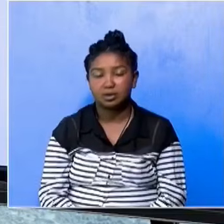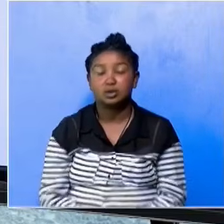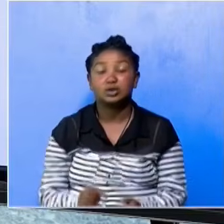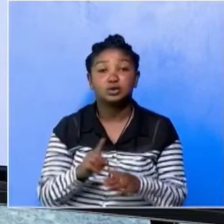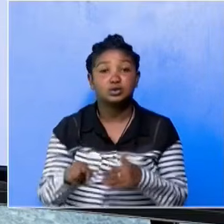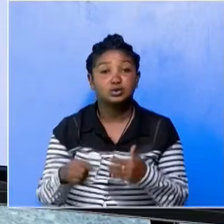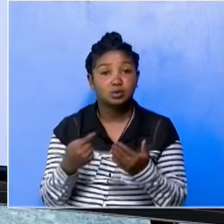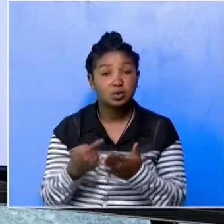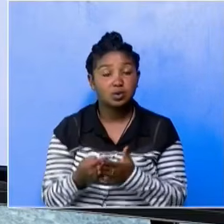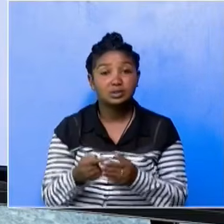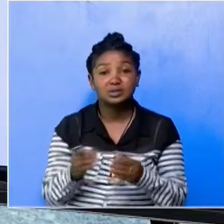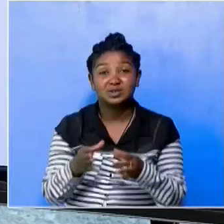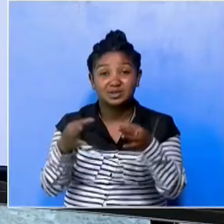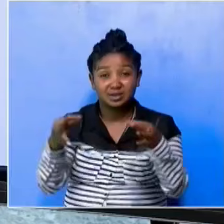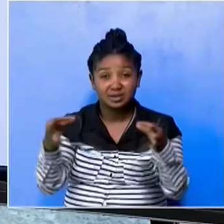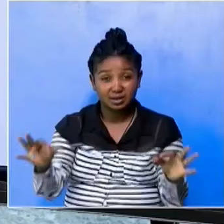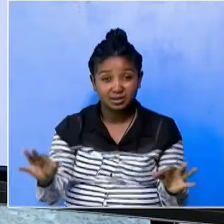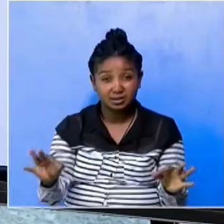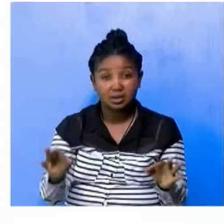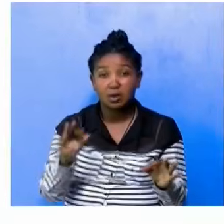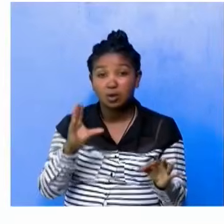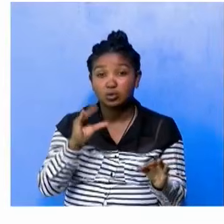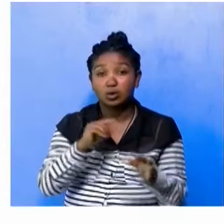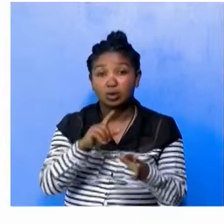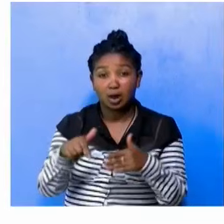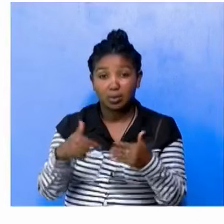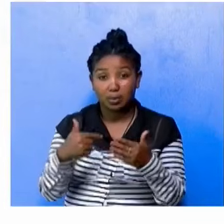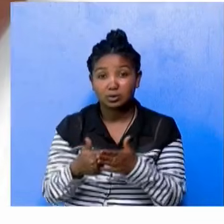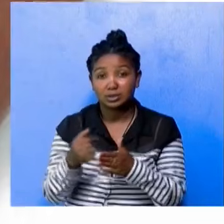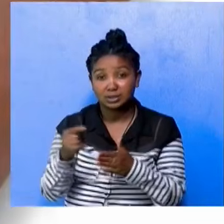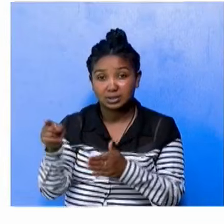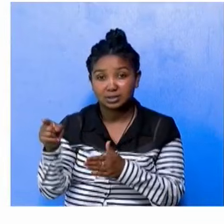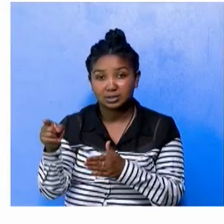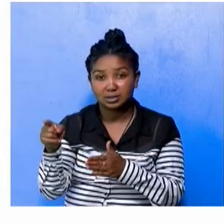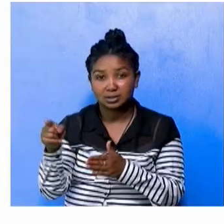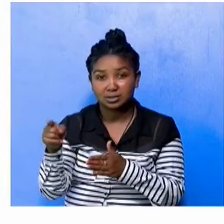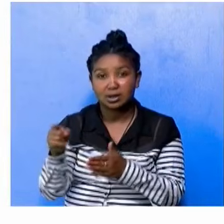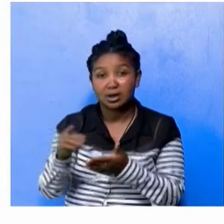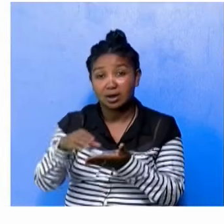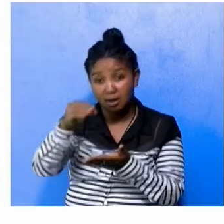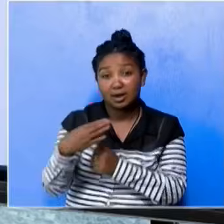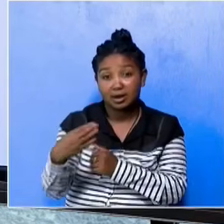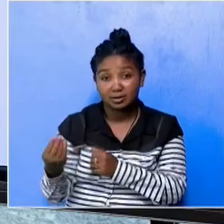So, in this sentence, we will start from proper and